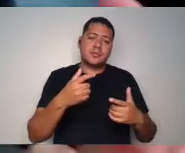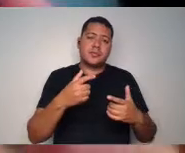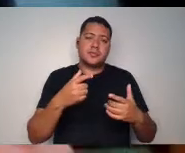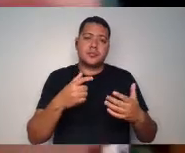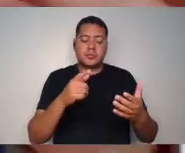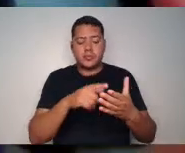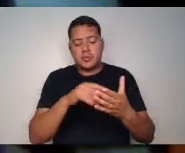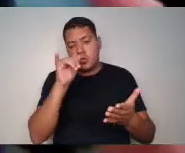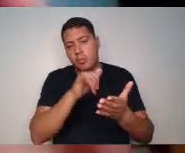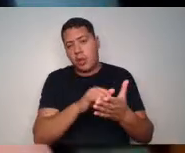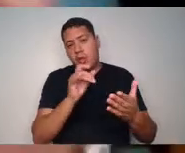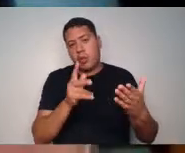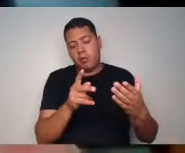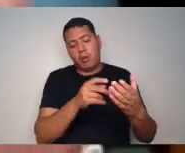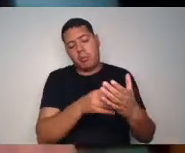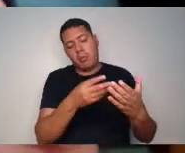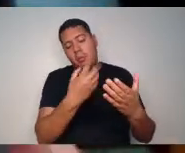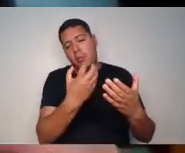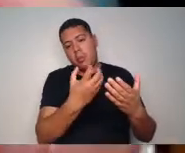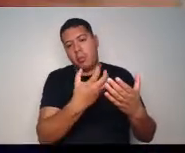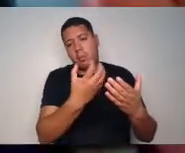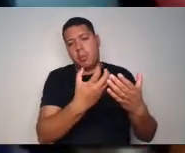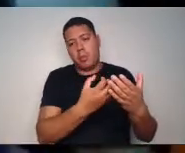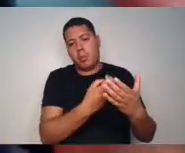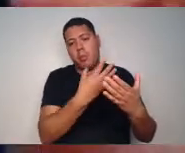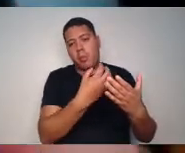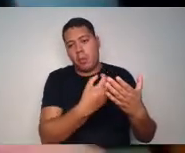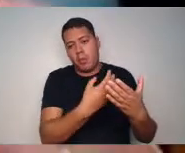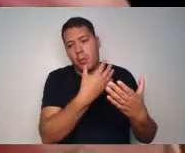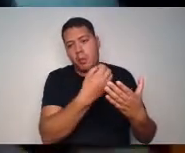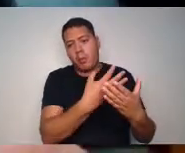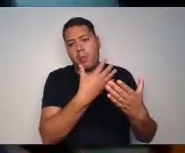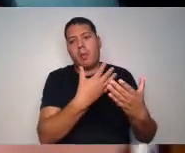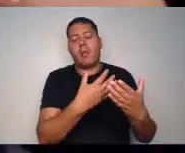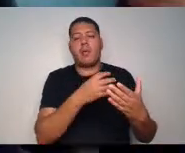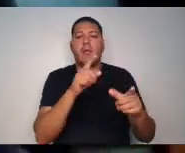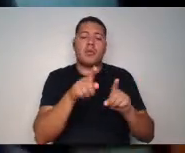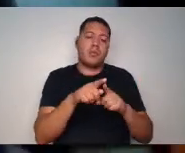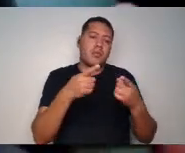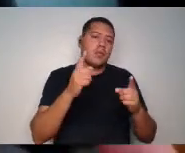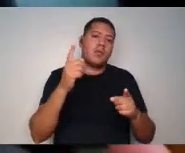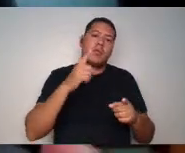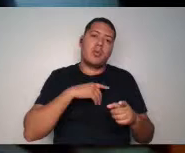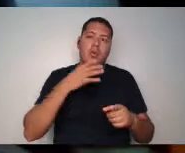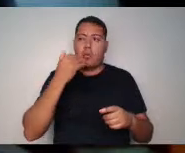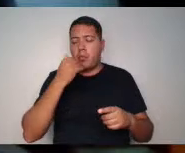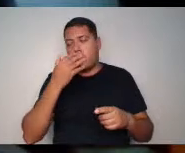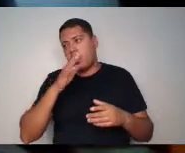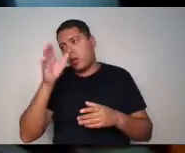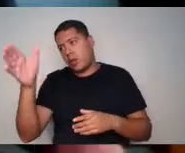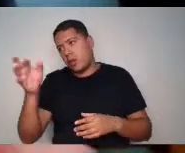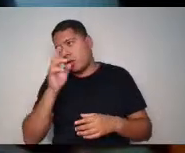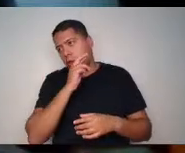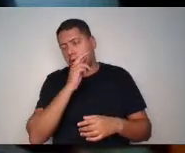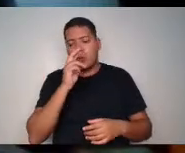with the application on, but they're not driving or taking food